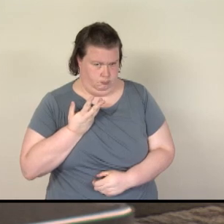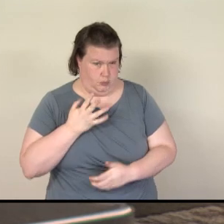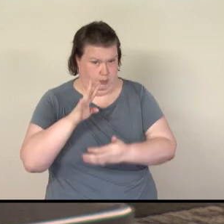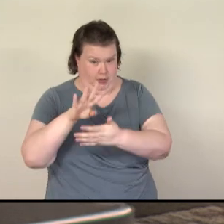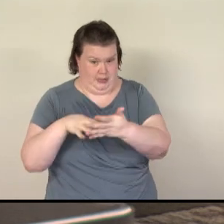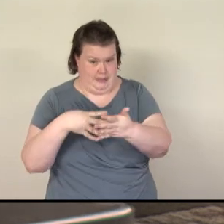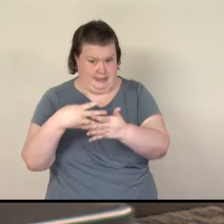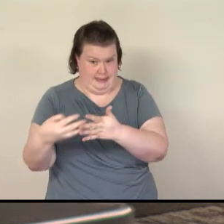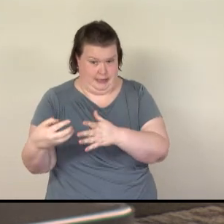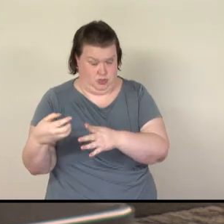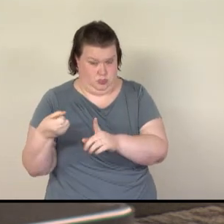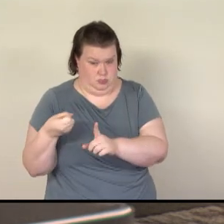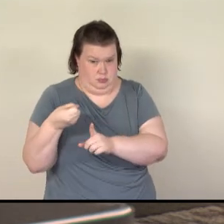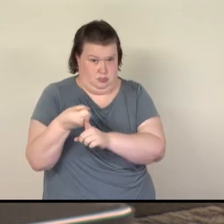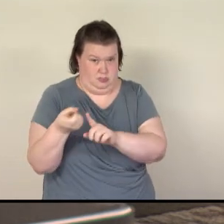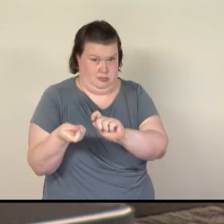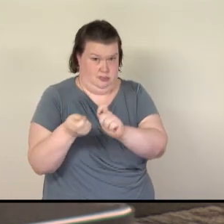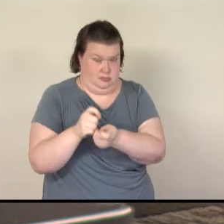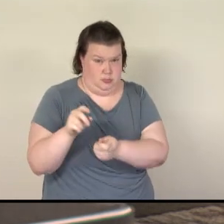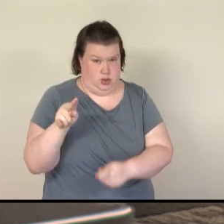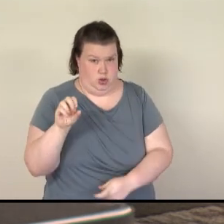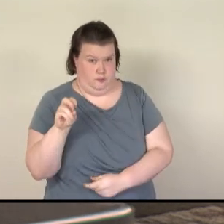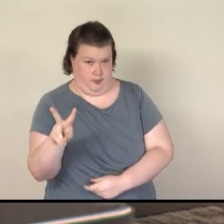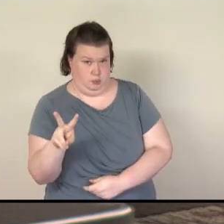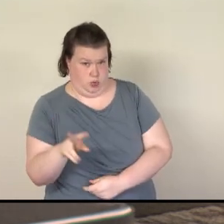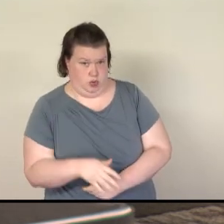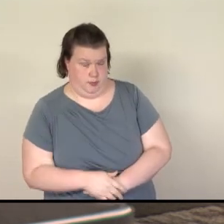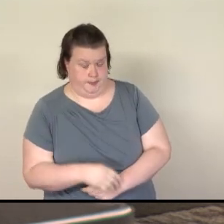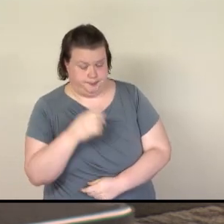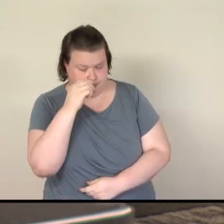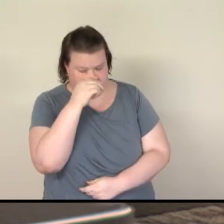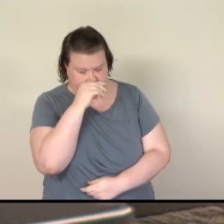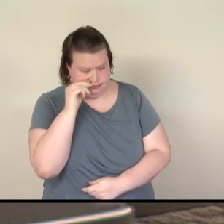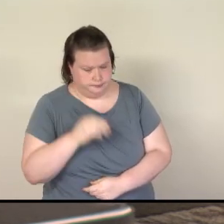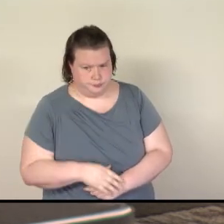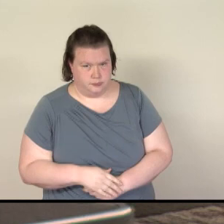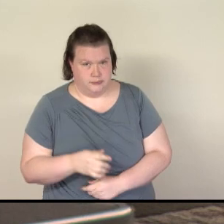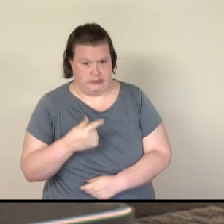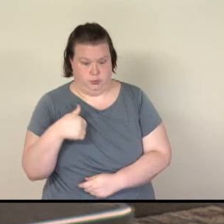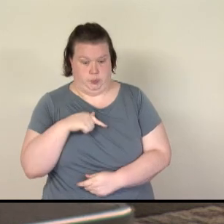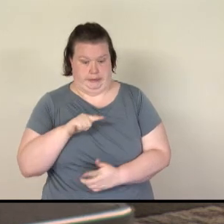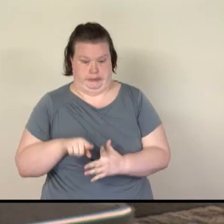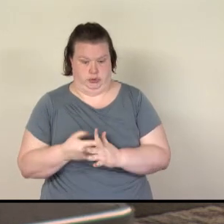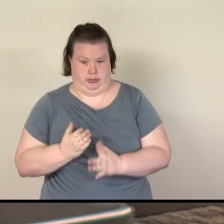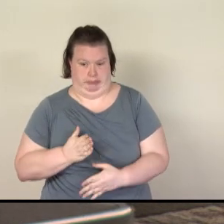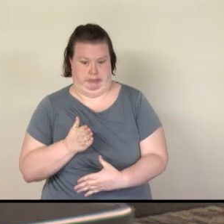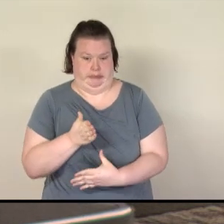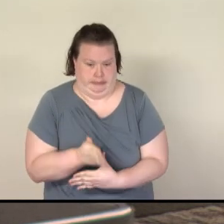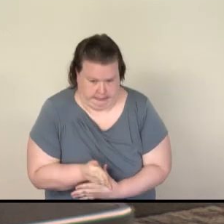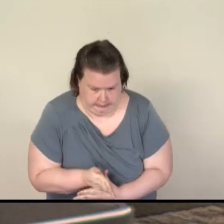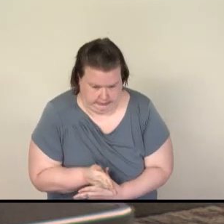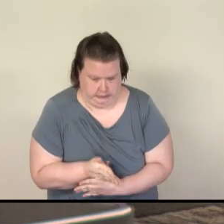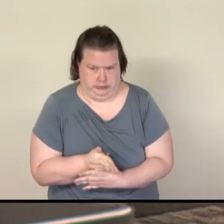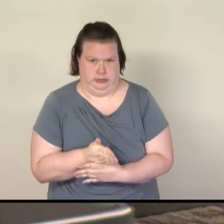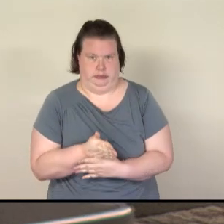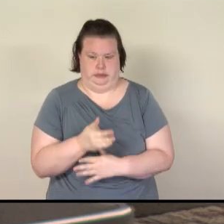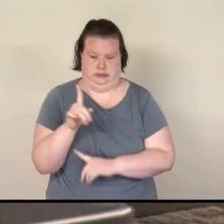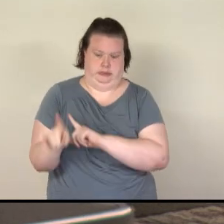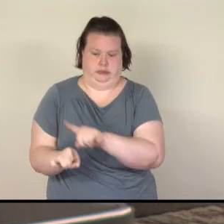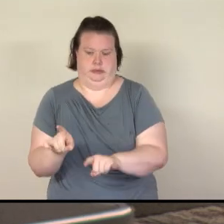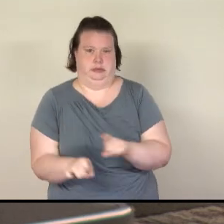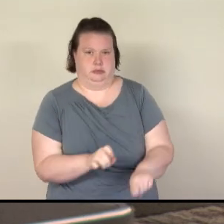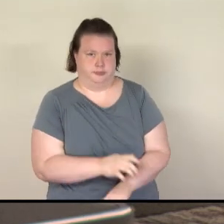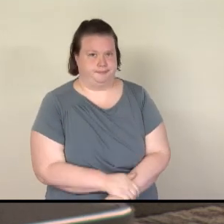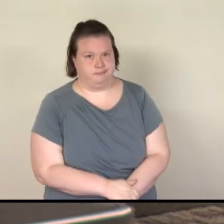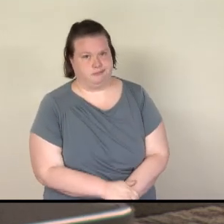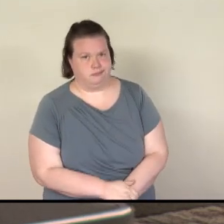November. And at that point, we started basically intervening and asking